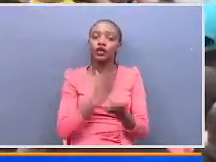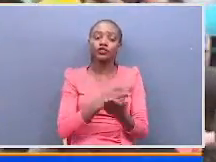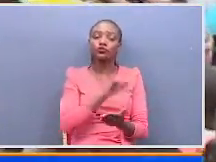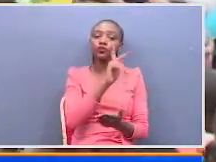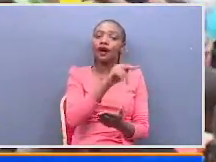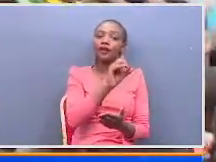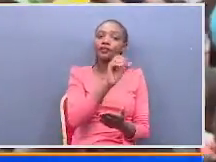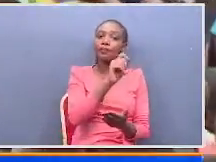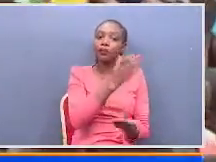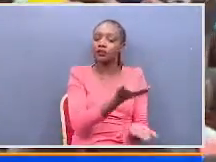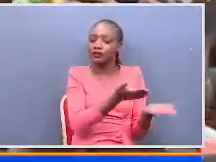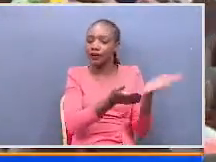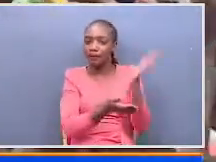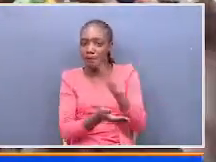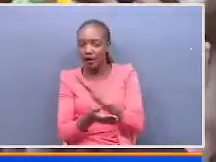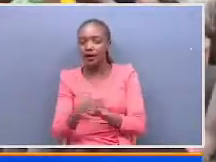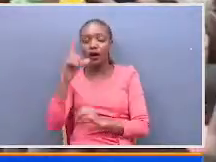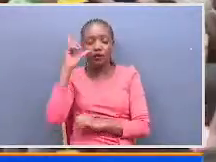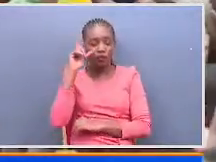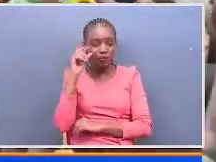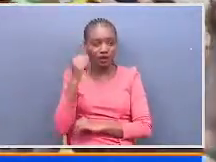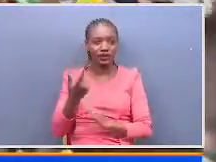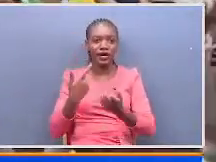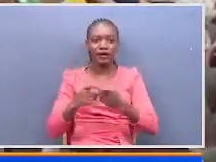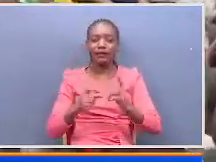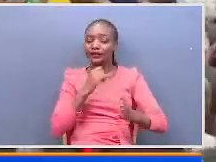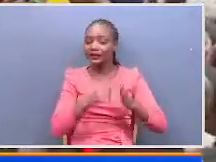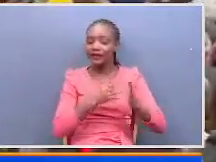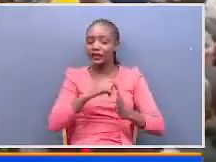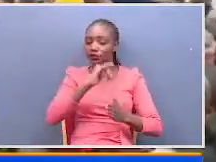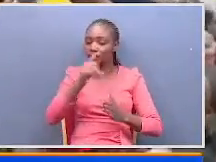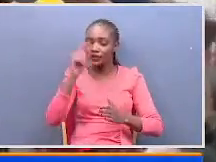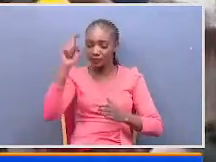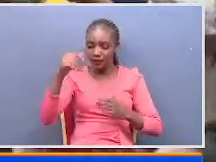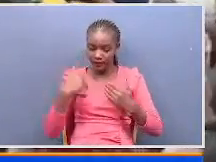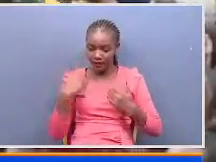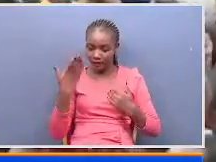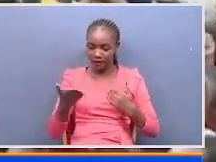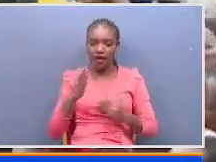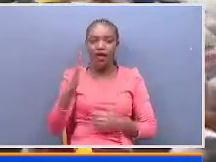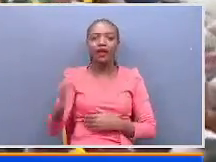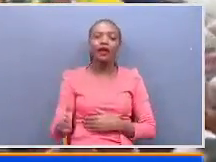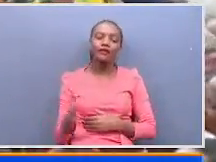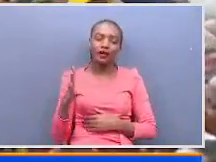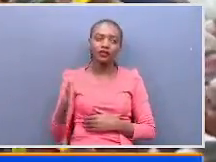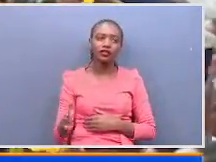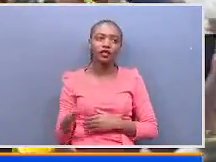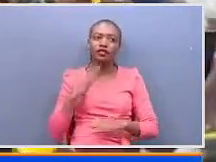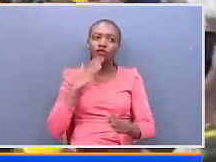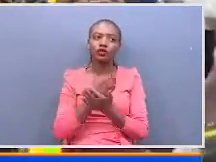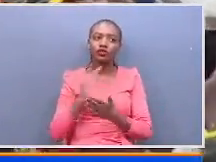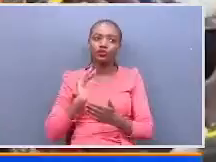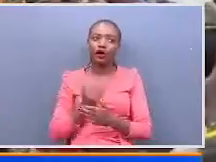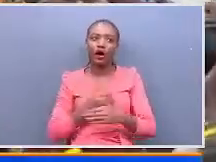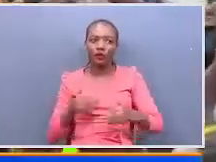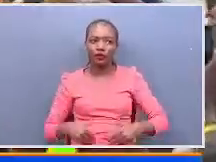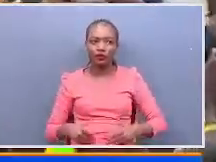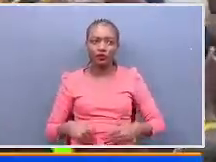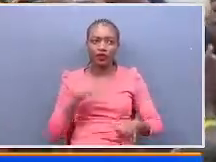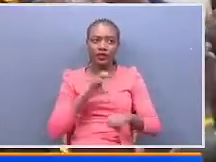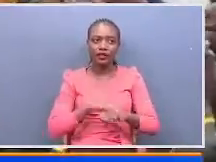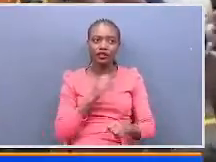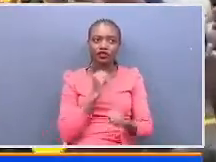port operation Mombasa, lakini industrial city tunajenga hapa Naivasha ili vijana wa hapa